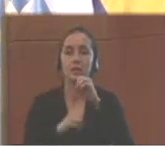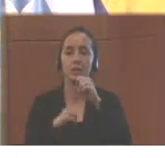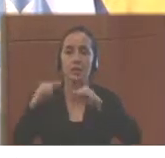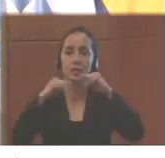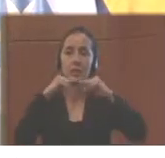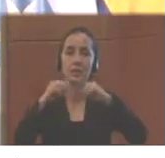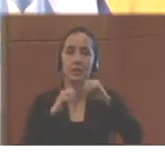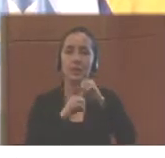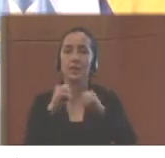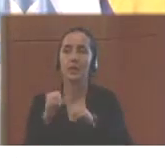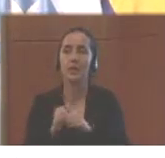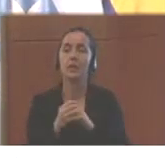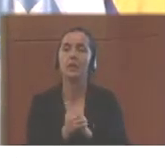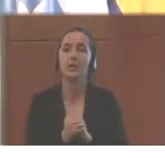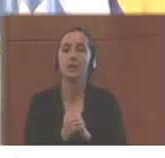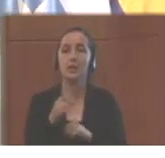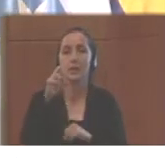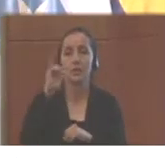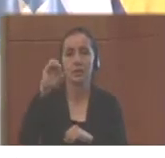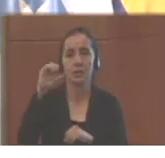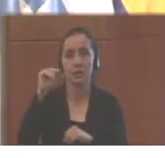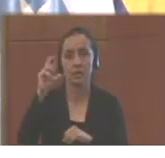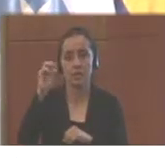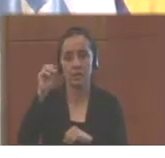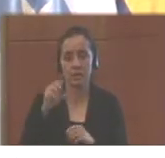Head of the Regional Office of